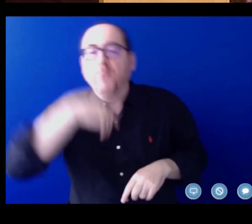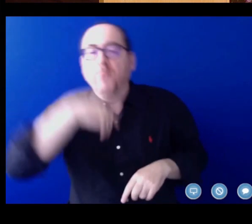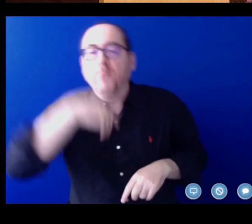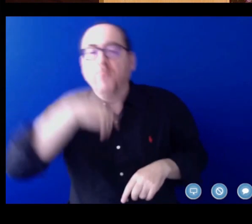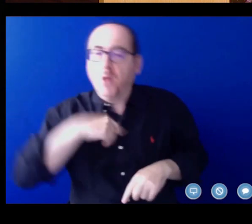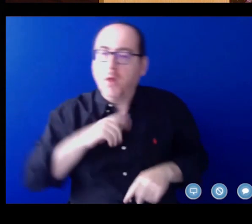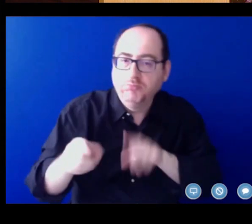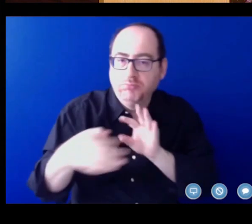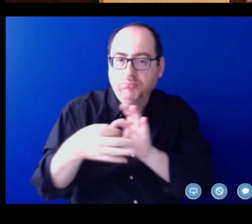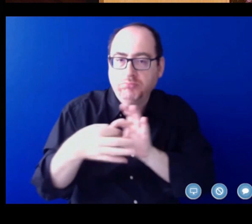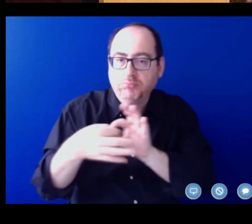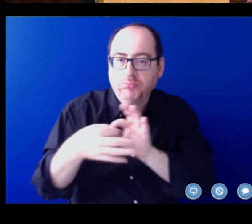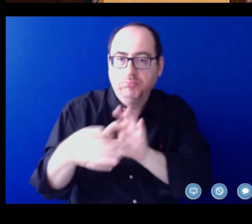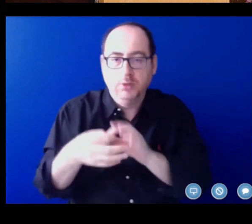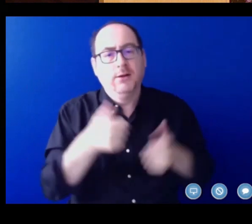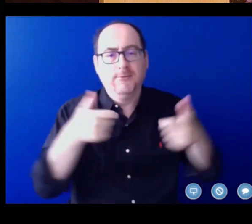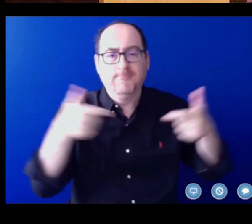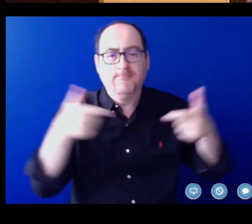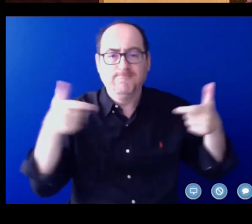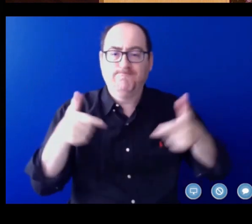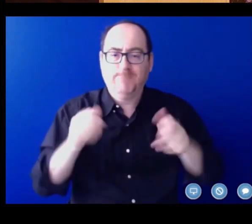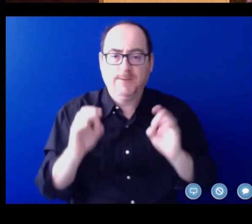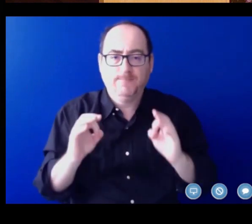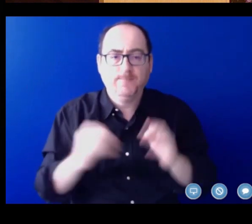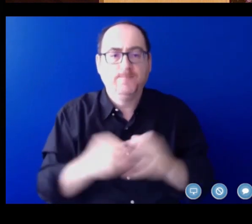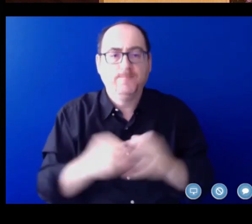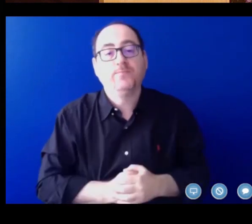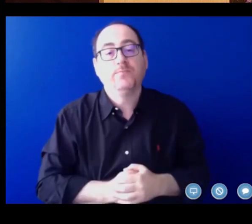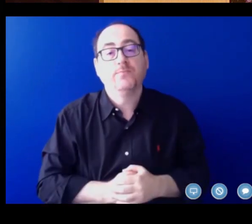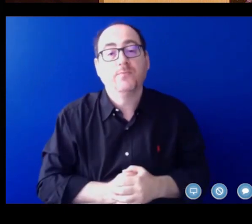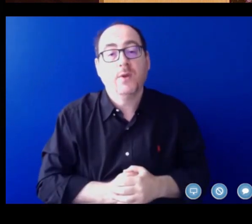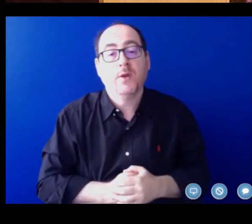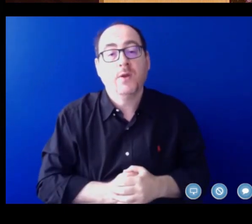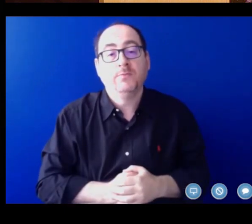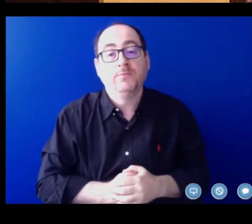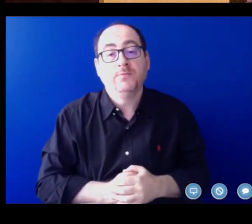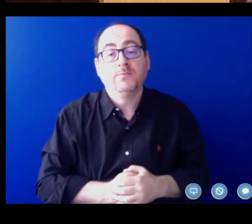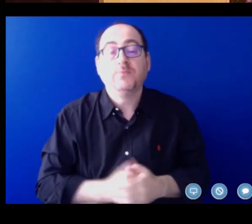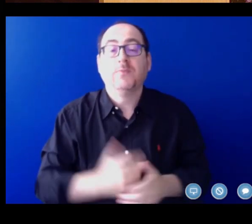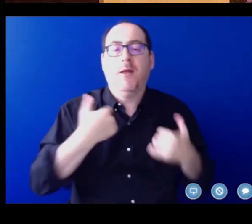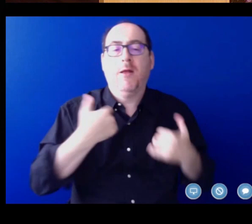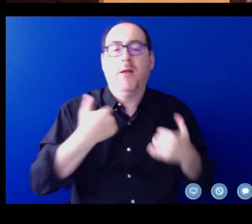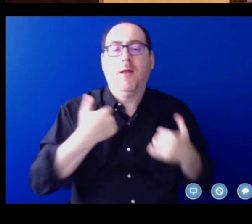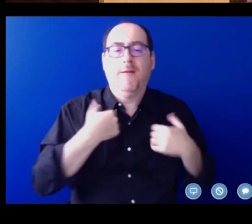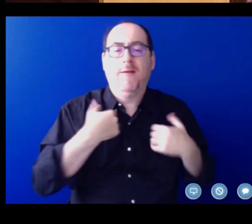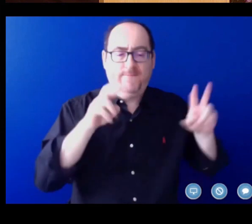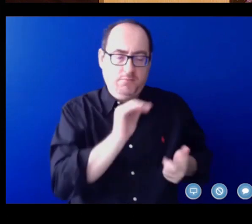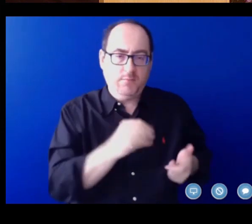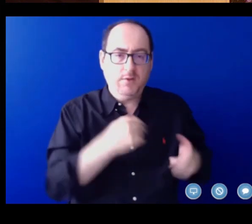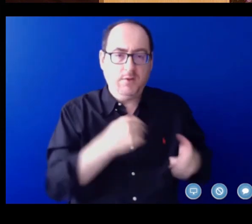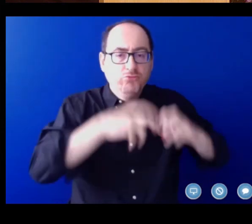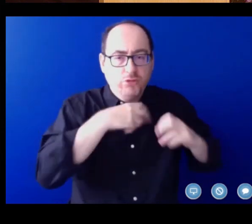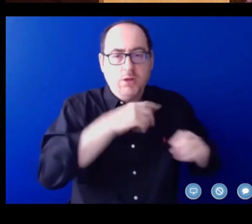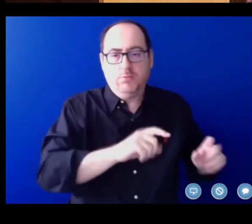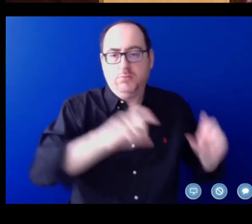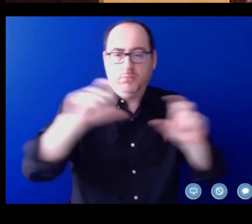And I will just also share some quotes from that research. So the first is from a student. You can